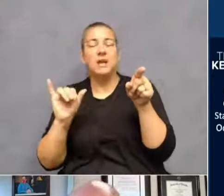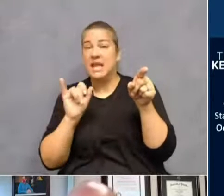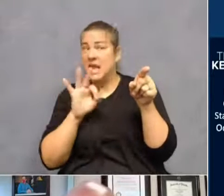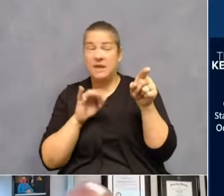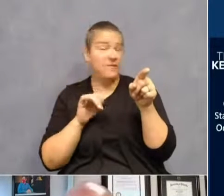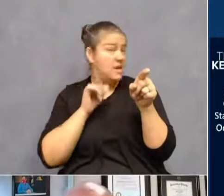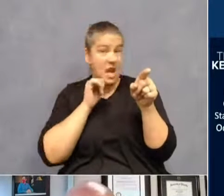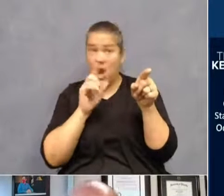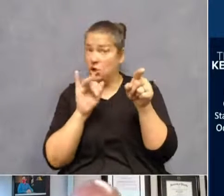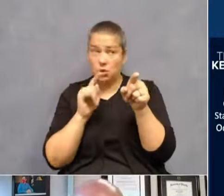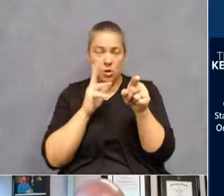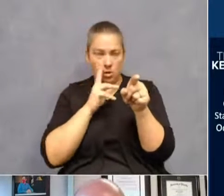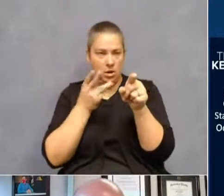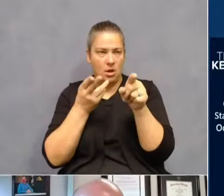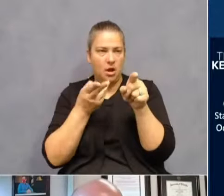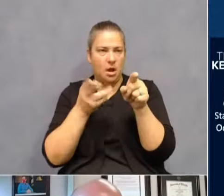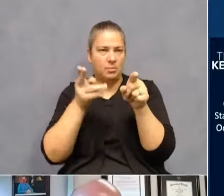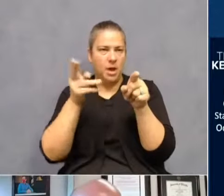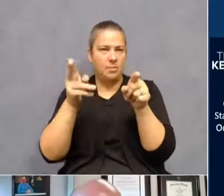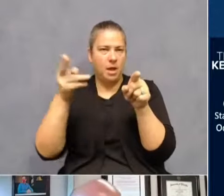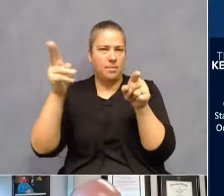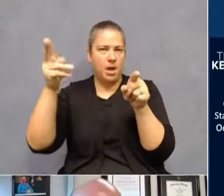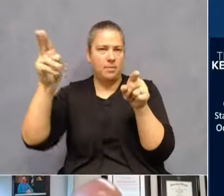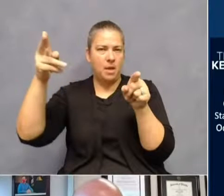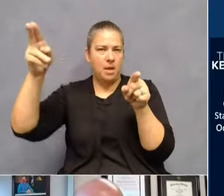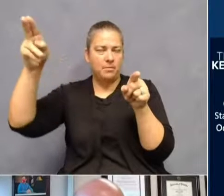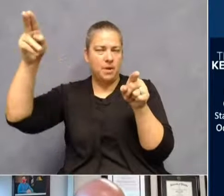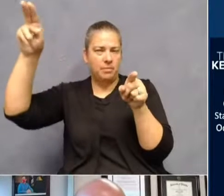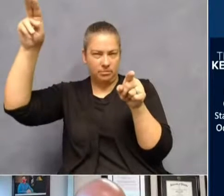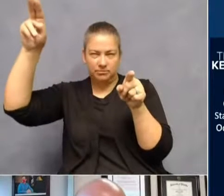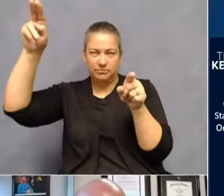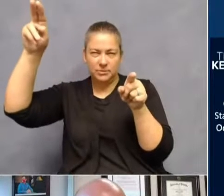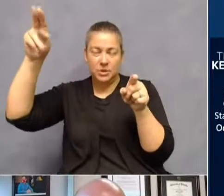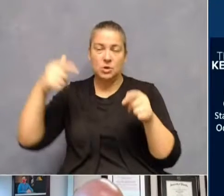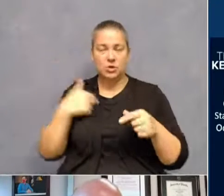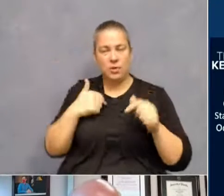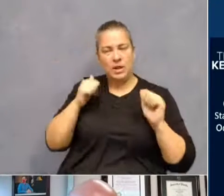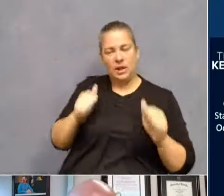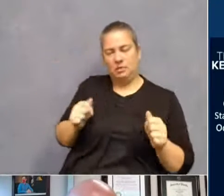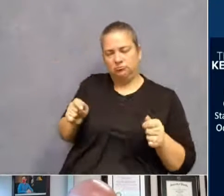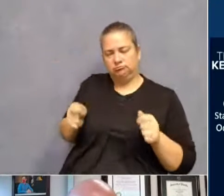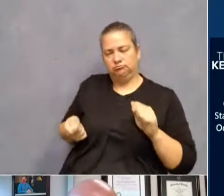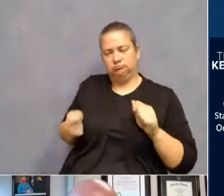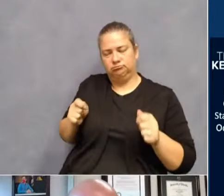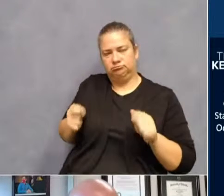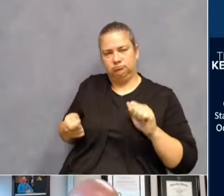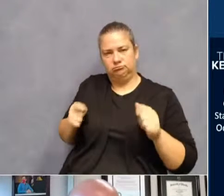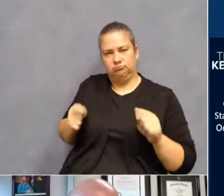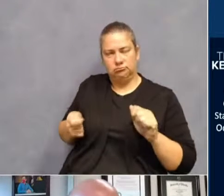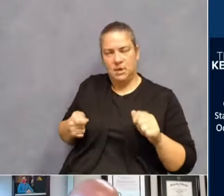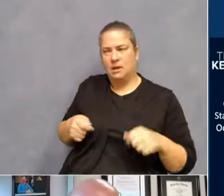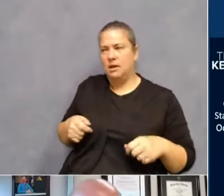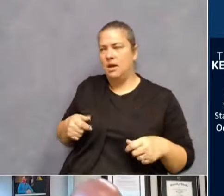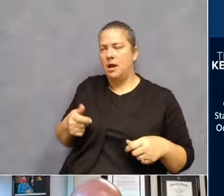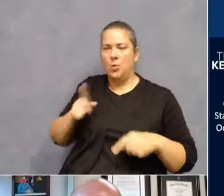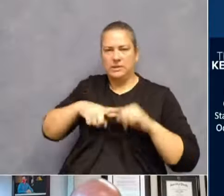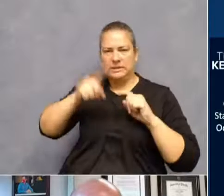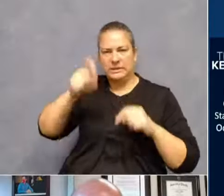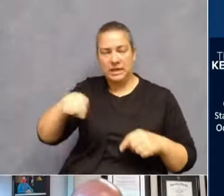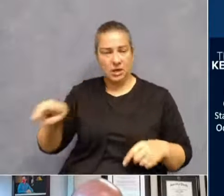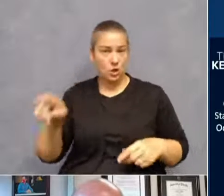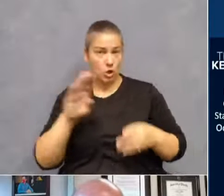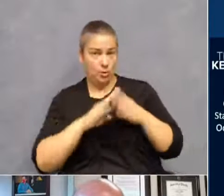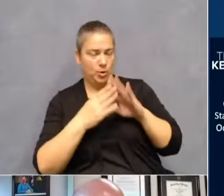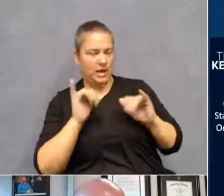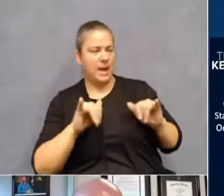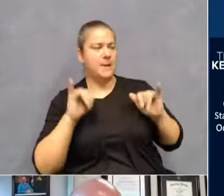it gives the hospitals an opportunity to adjust, communities an opportunity to have the resources they need. It